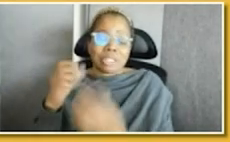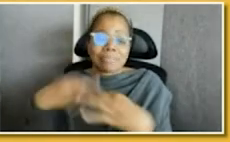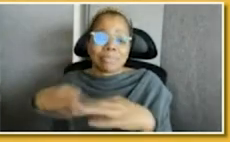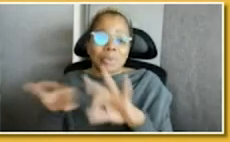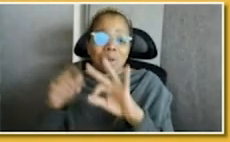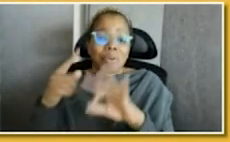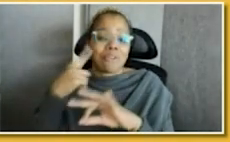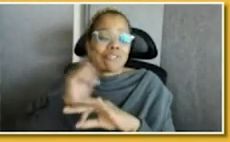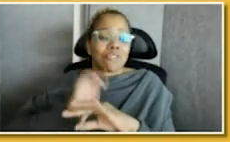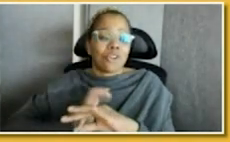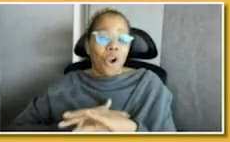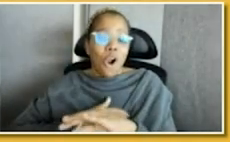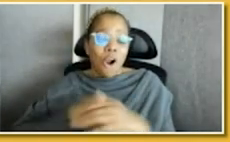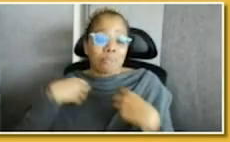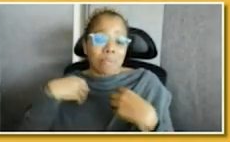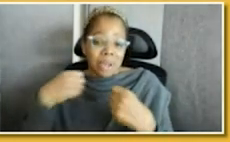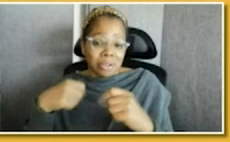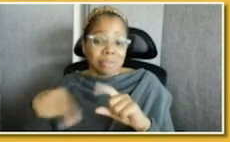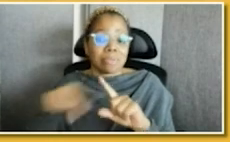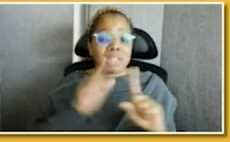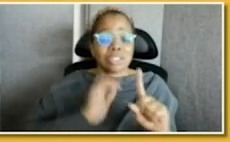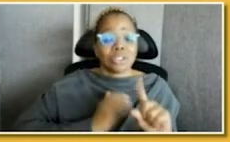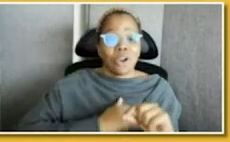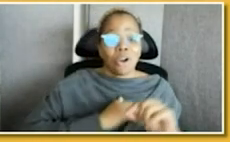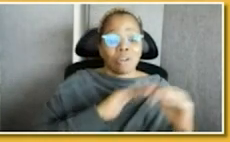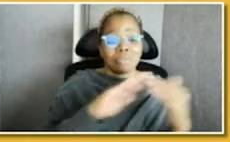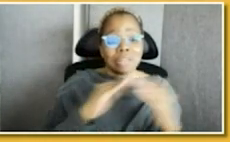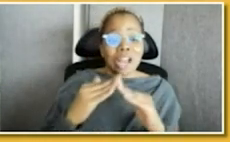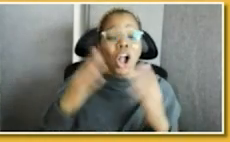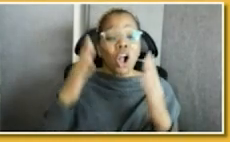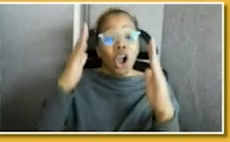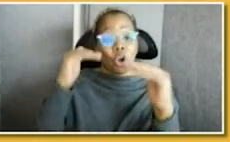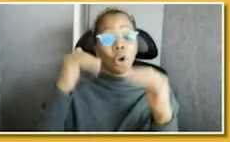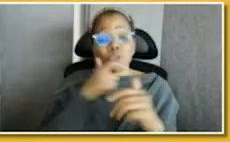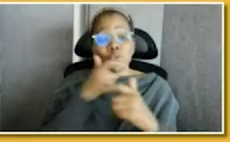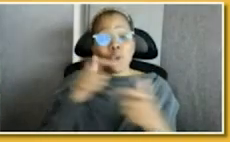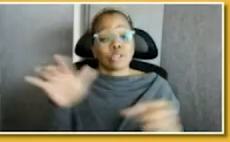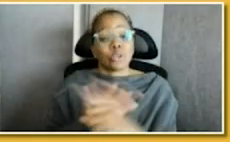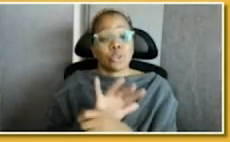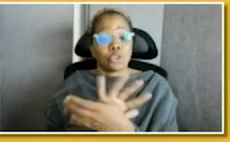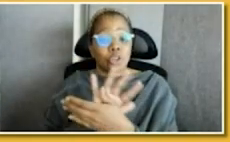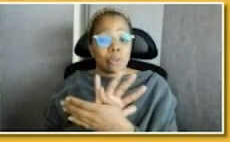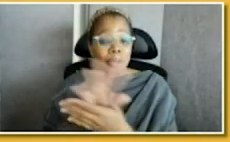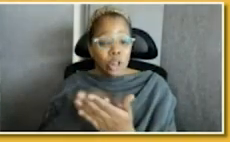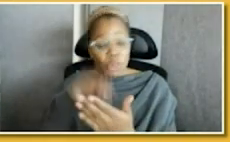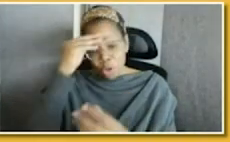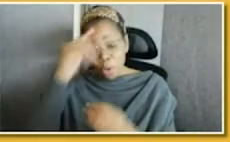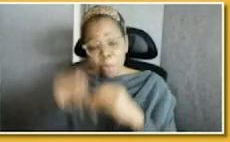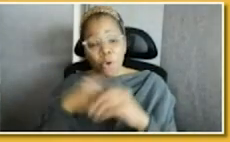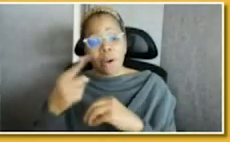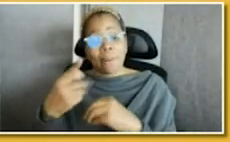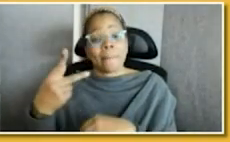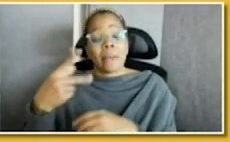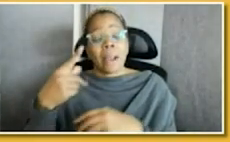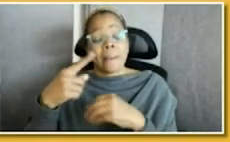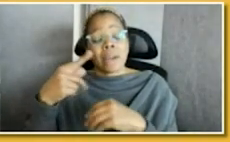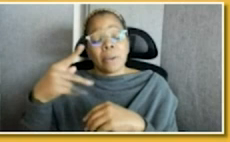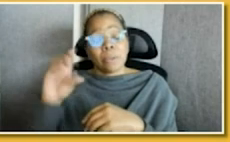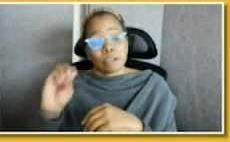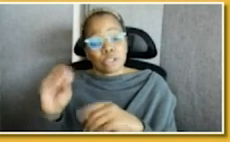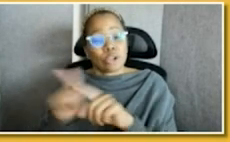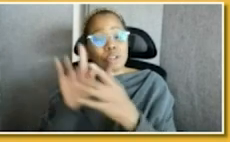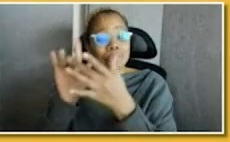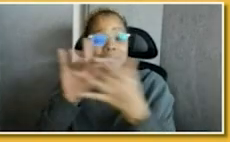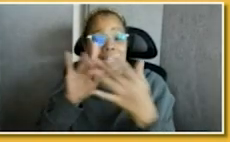vitality. I hope you watch the rest of the Great Postal Heist to learn more about the Postal Service. And again, reach out to your senators